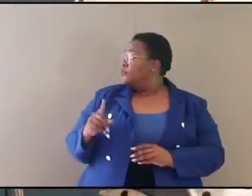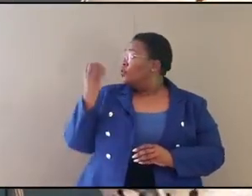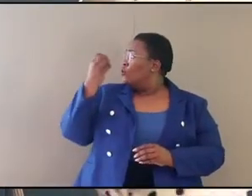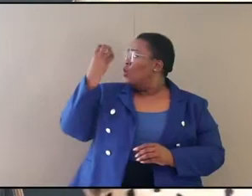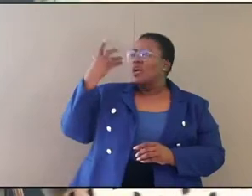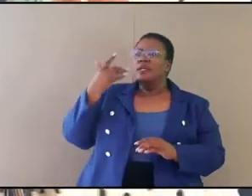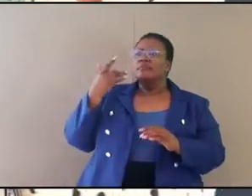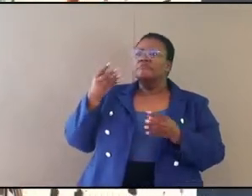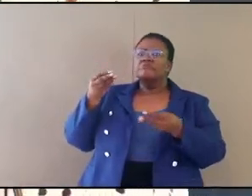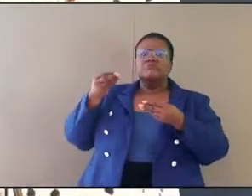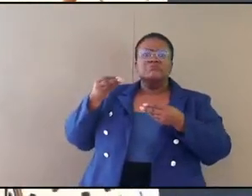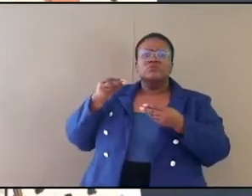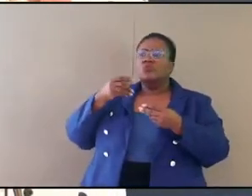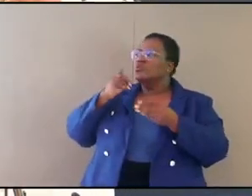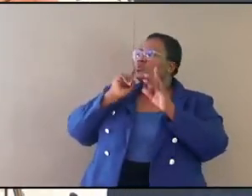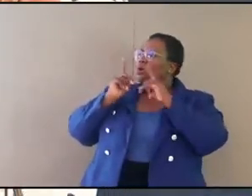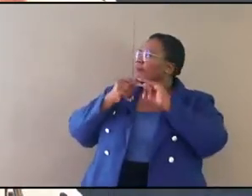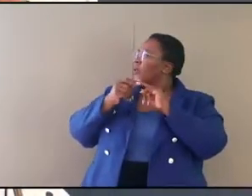Oh, wrote in the book. Yes.